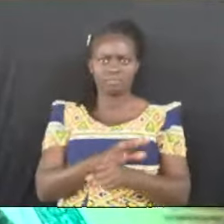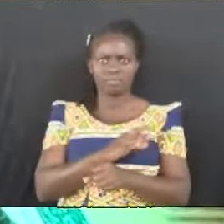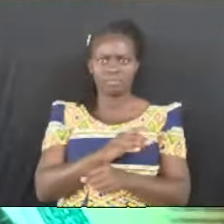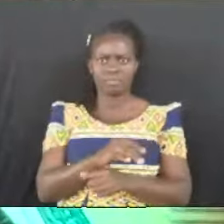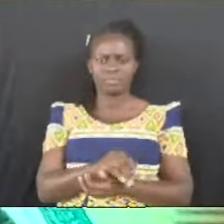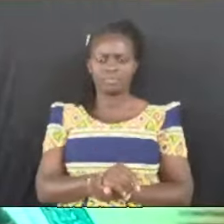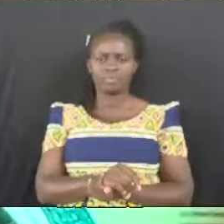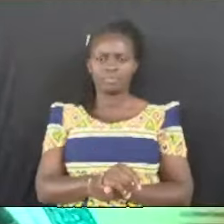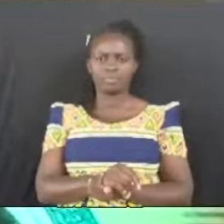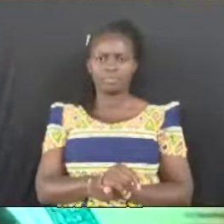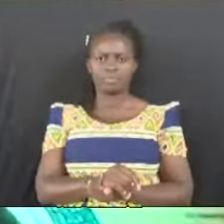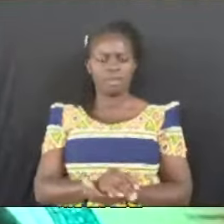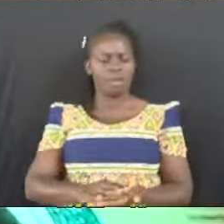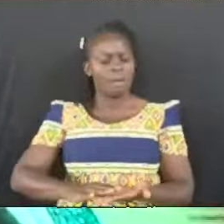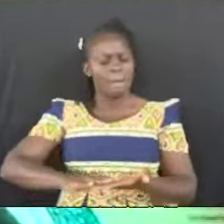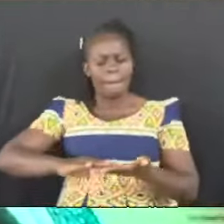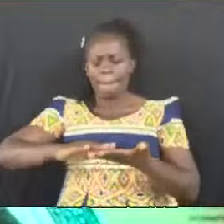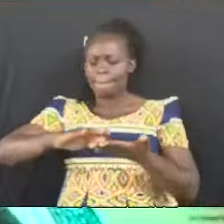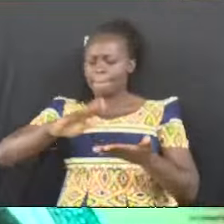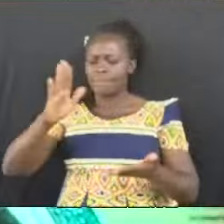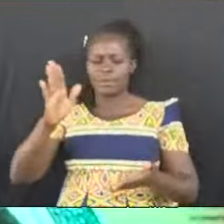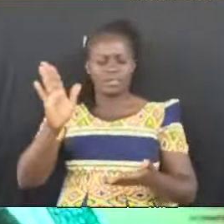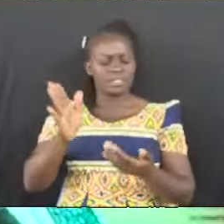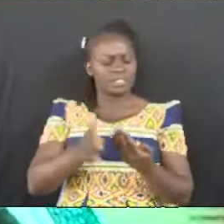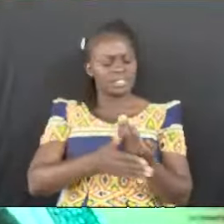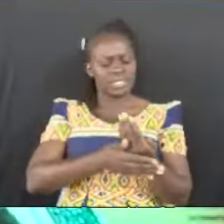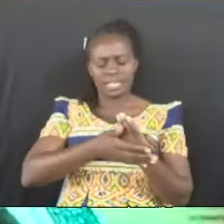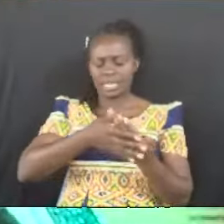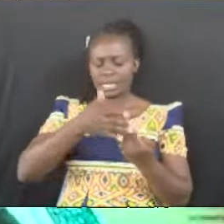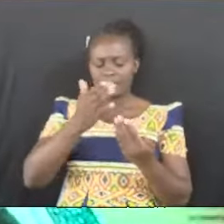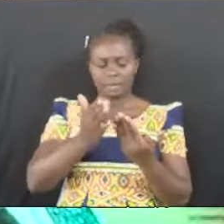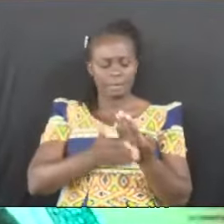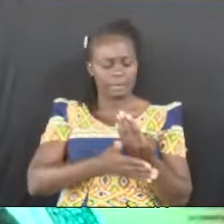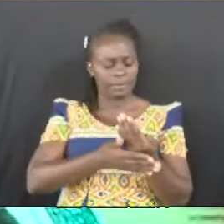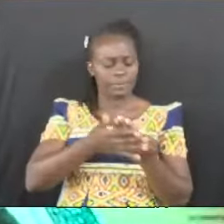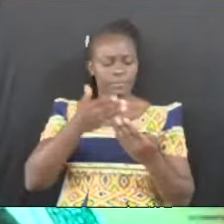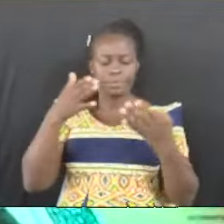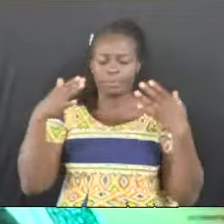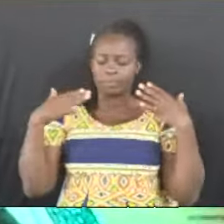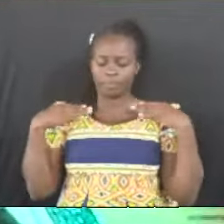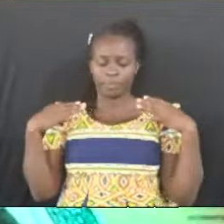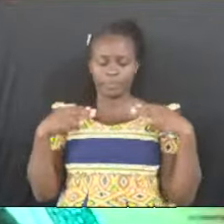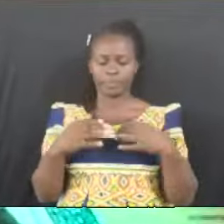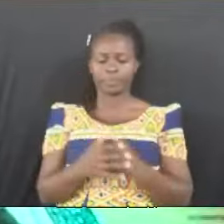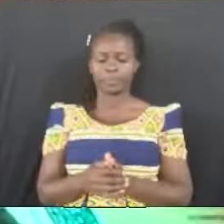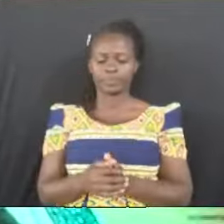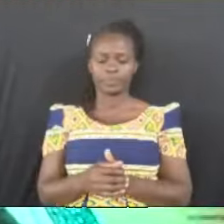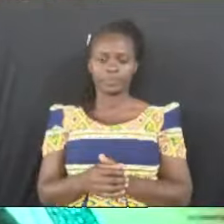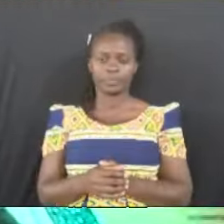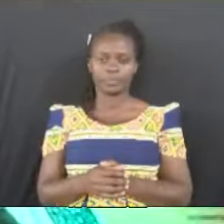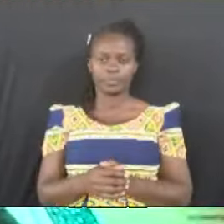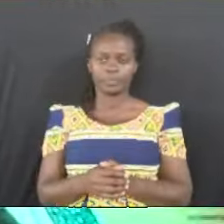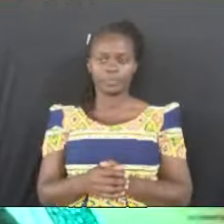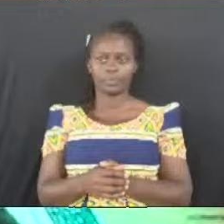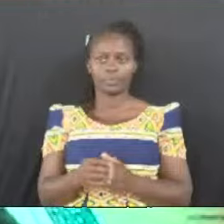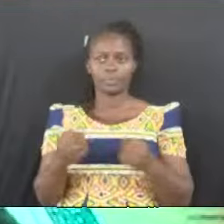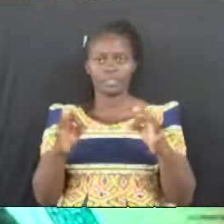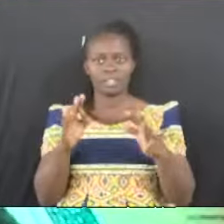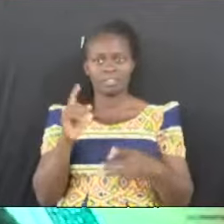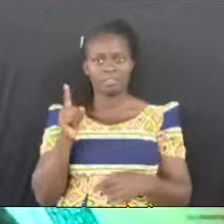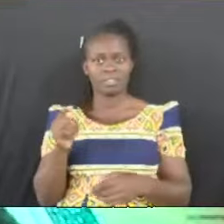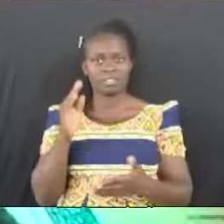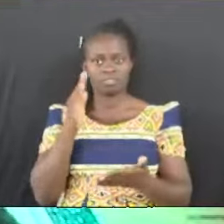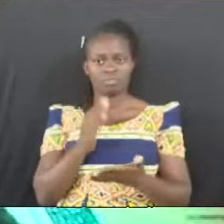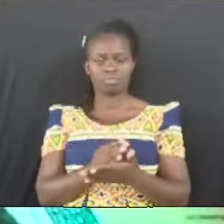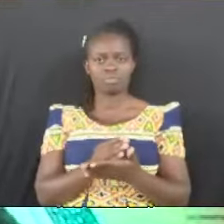The most caring people. If that is not the case, then it is